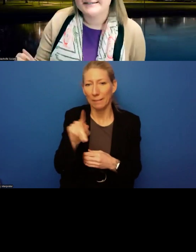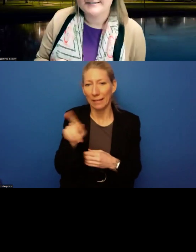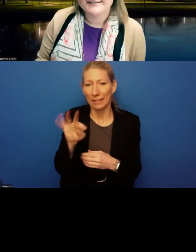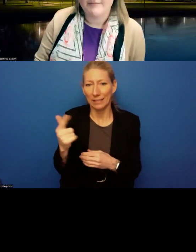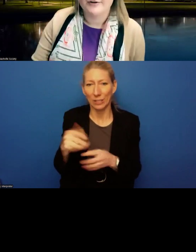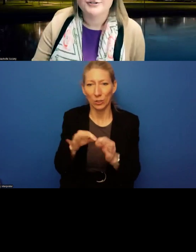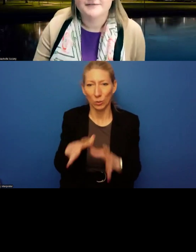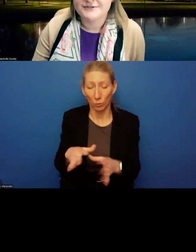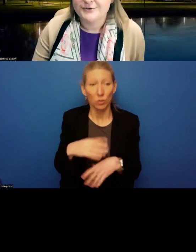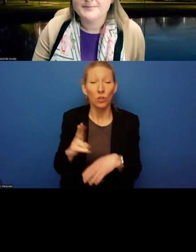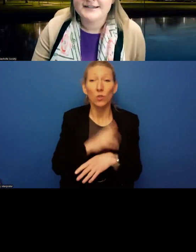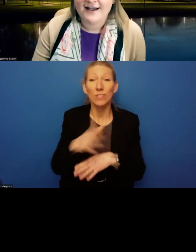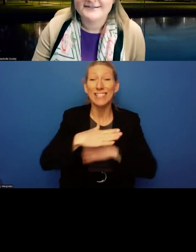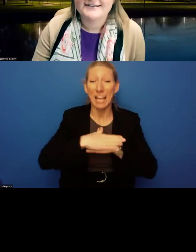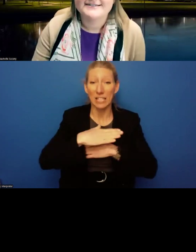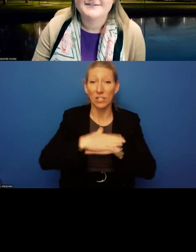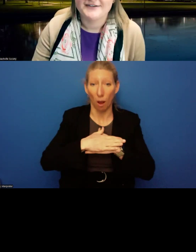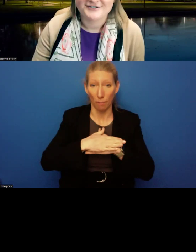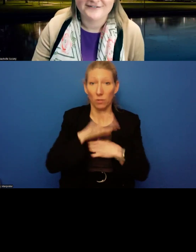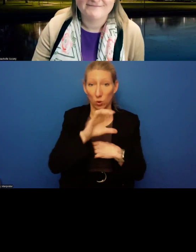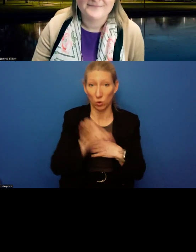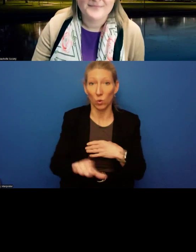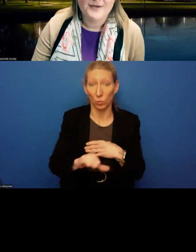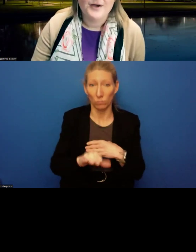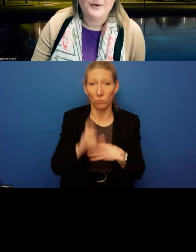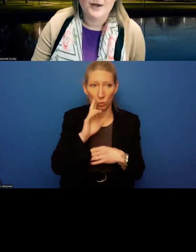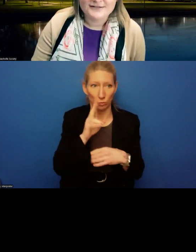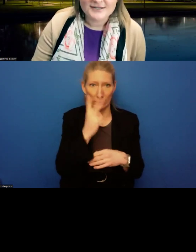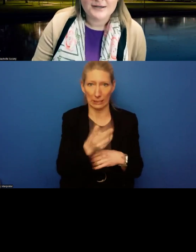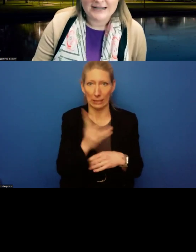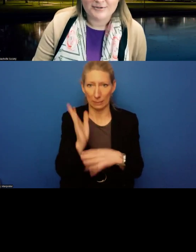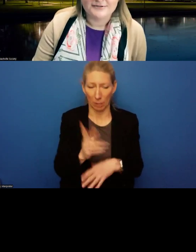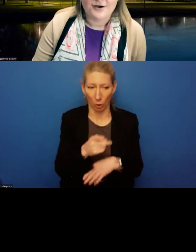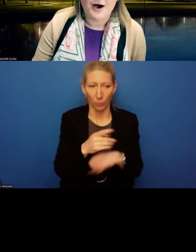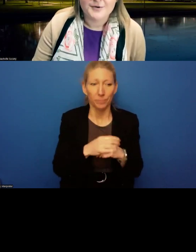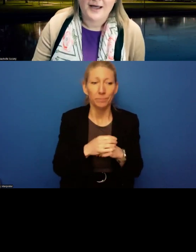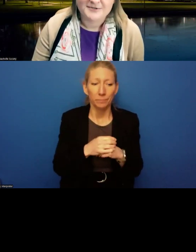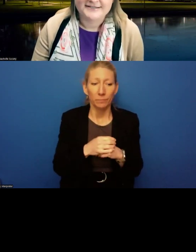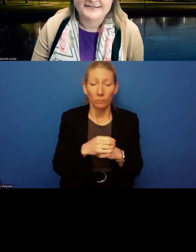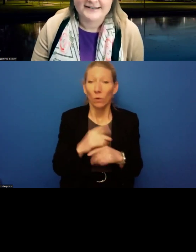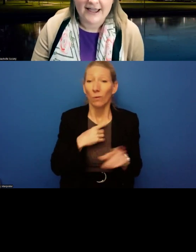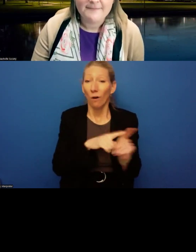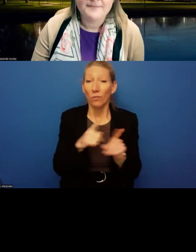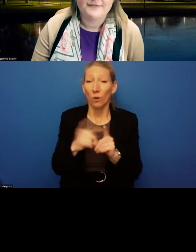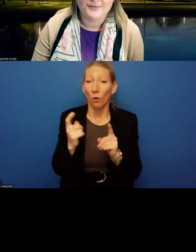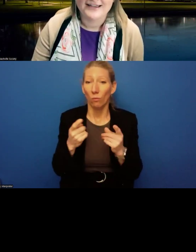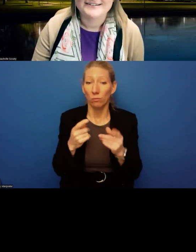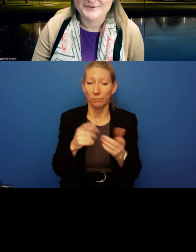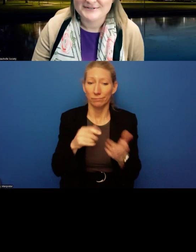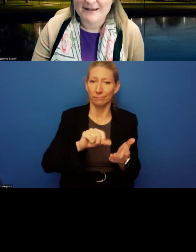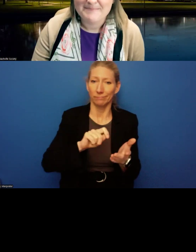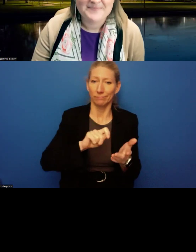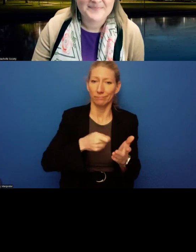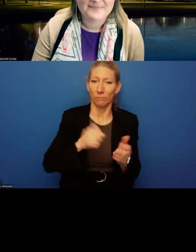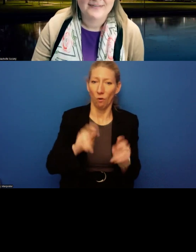the desktop version of Zoom to access this feature. We also enabled auto captions today, if you would like to